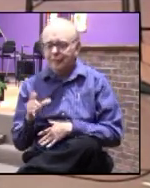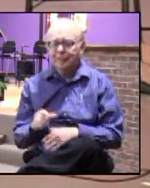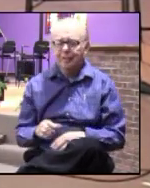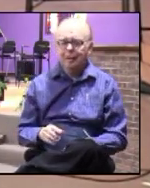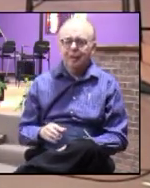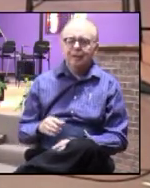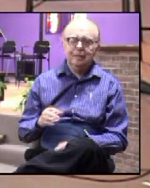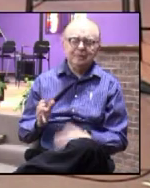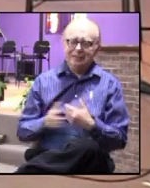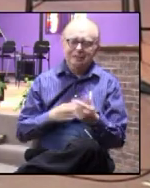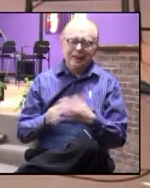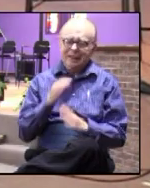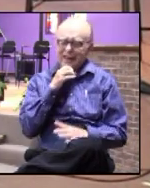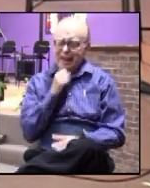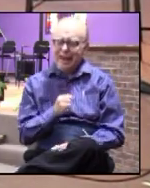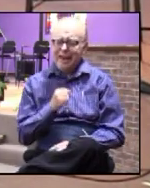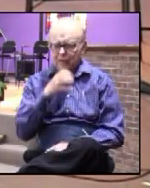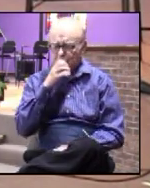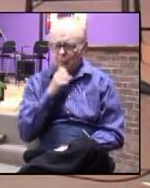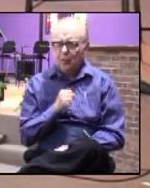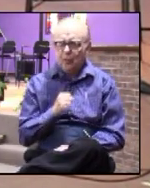Even as old as he is, you know,